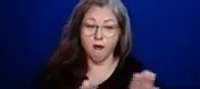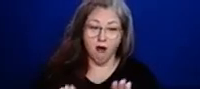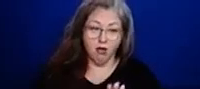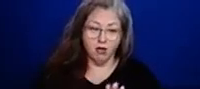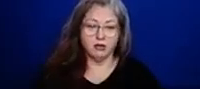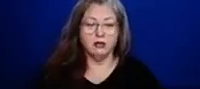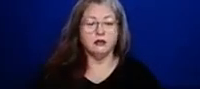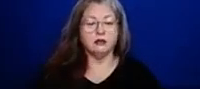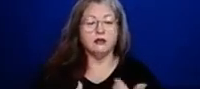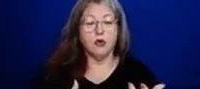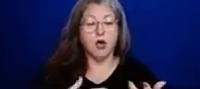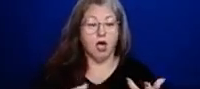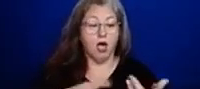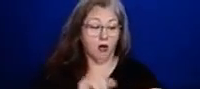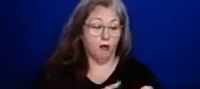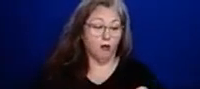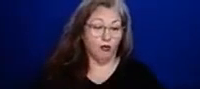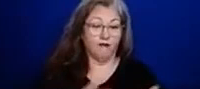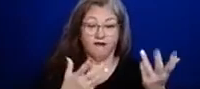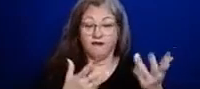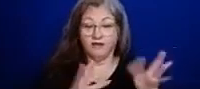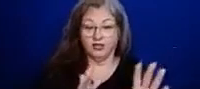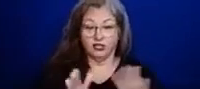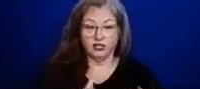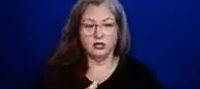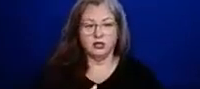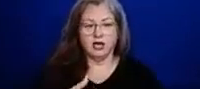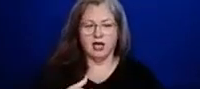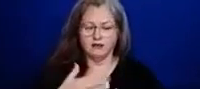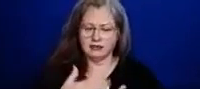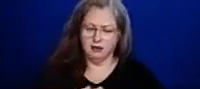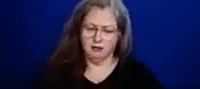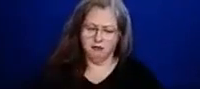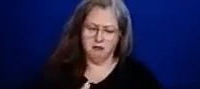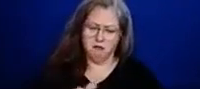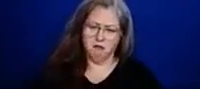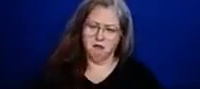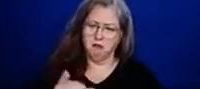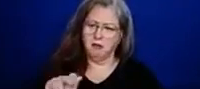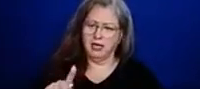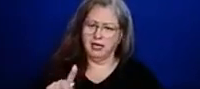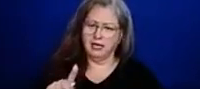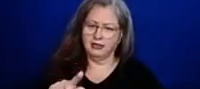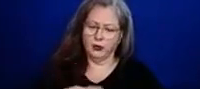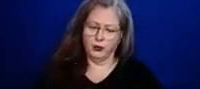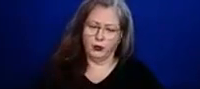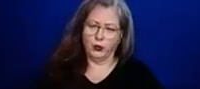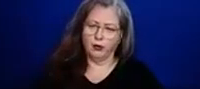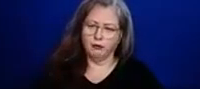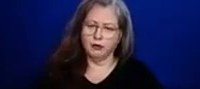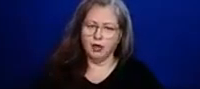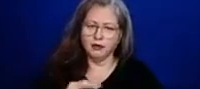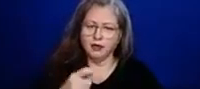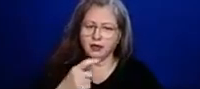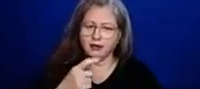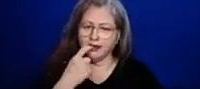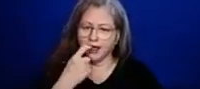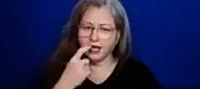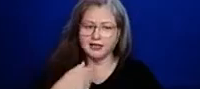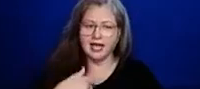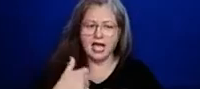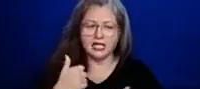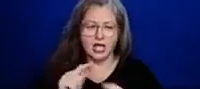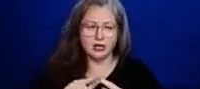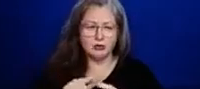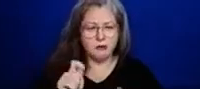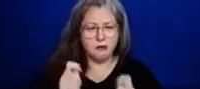So after I printed my woodblocks, there was an amount of ink on the glass, and I started playing with